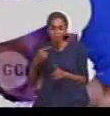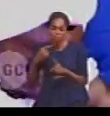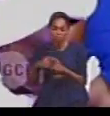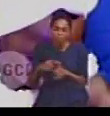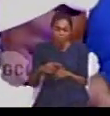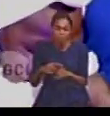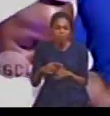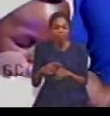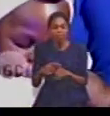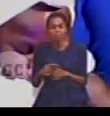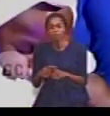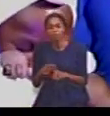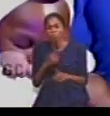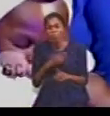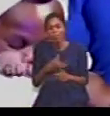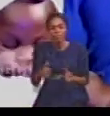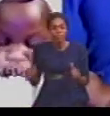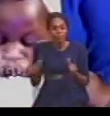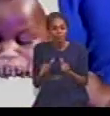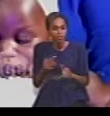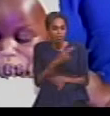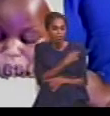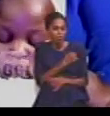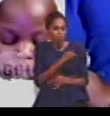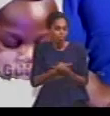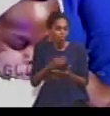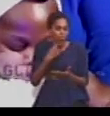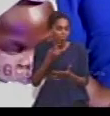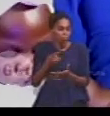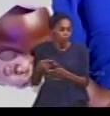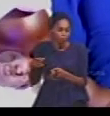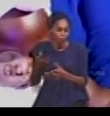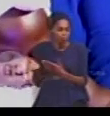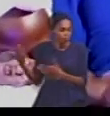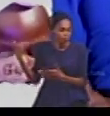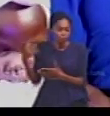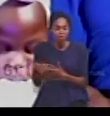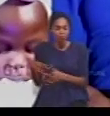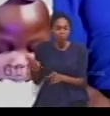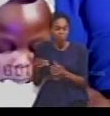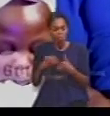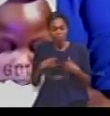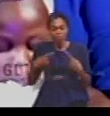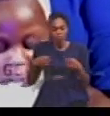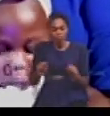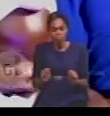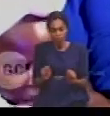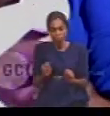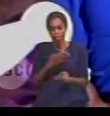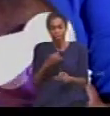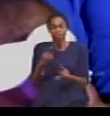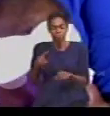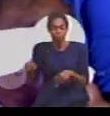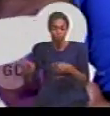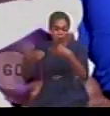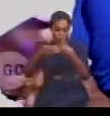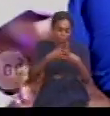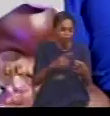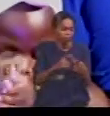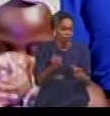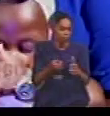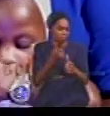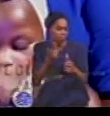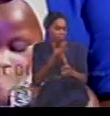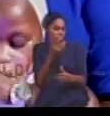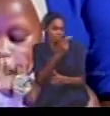again, positive. Then the same hospital that told us that they have tried. So we went to that hospital